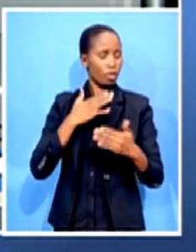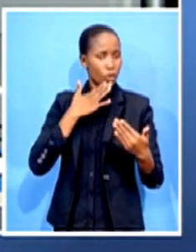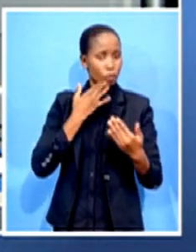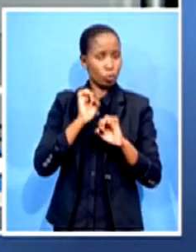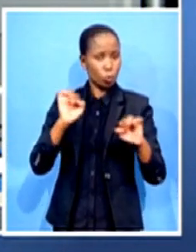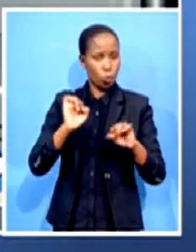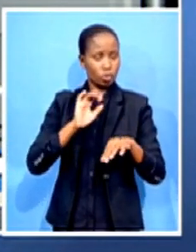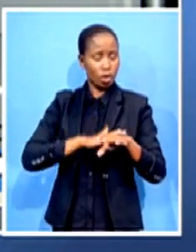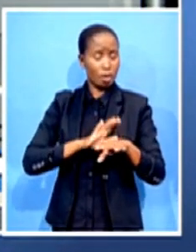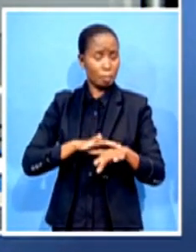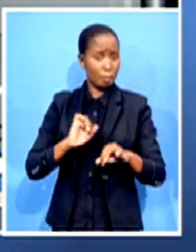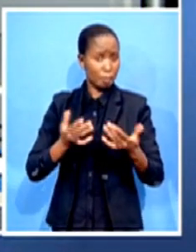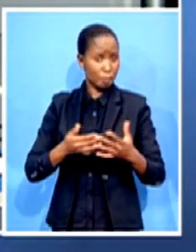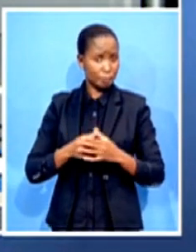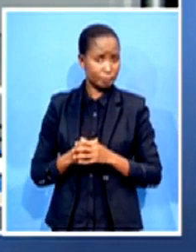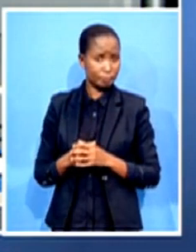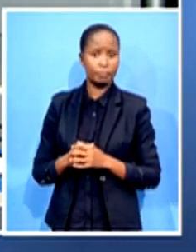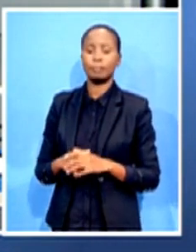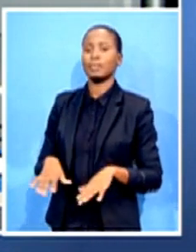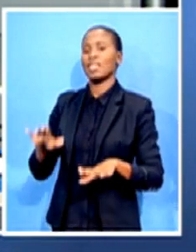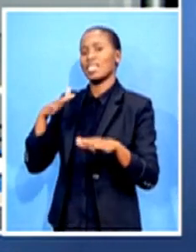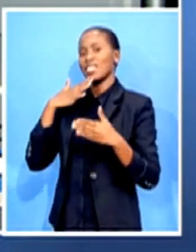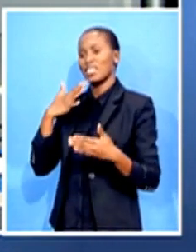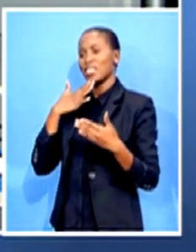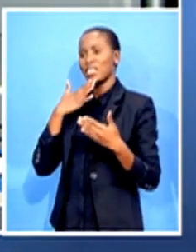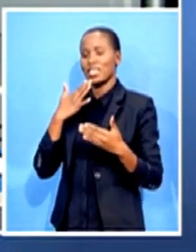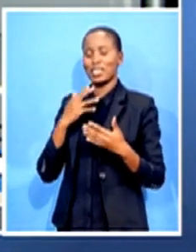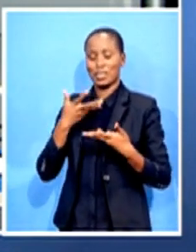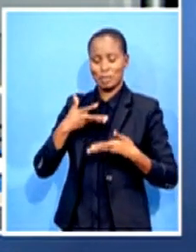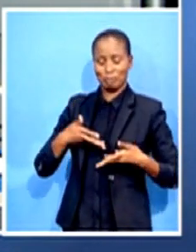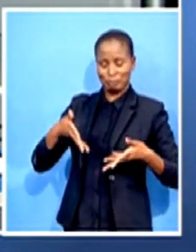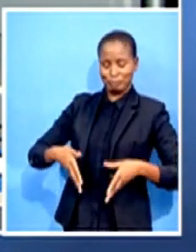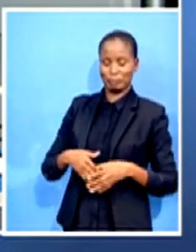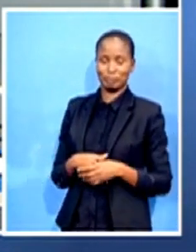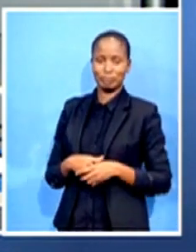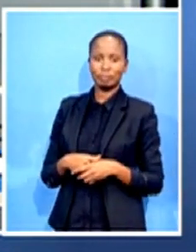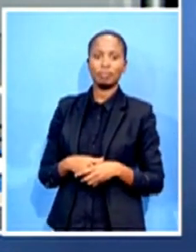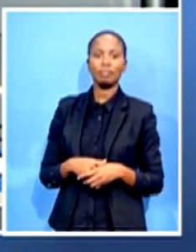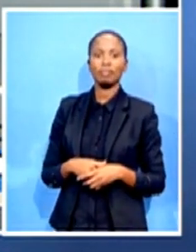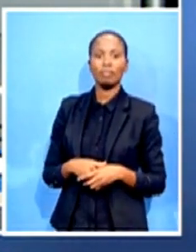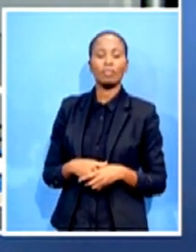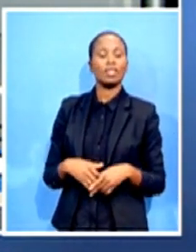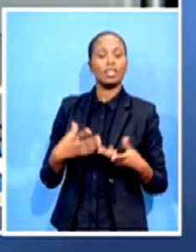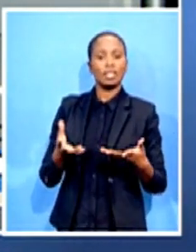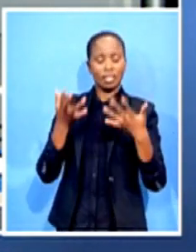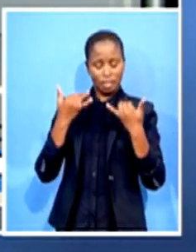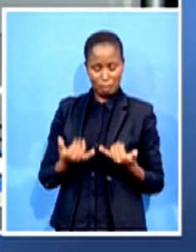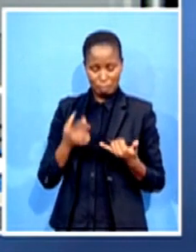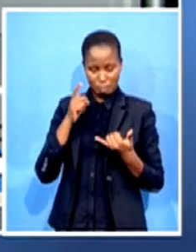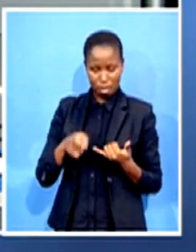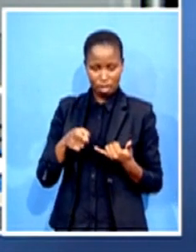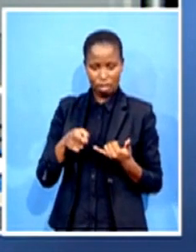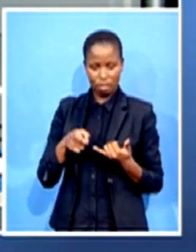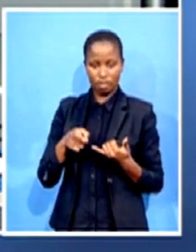Thank you for having us. That's a great pleasure. It's, we need to explore this in terms of what this means on the ground. Lindiwe, if I